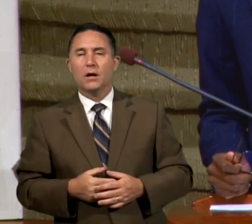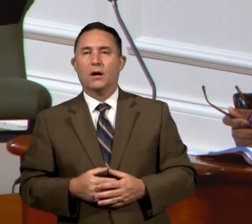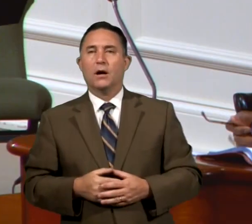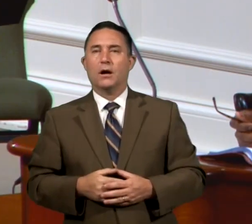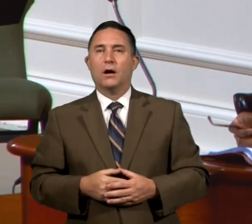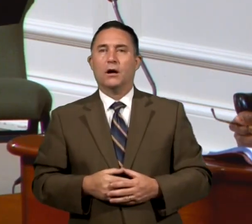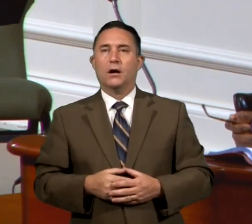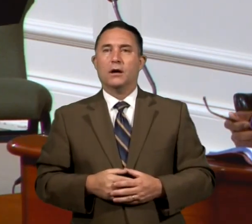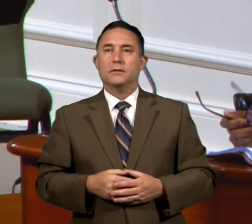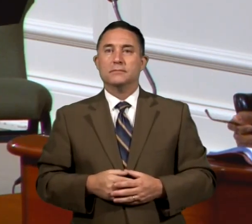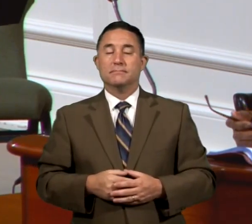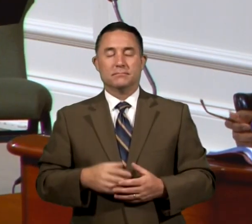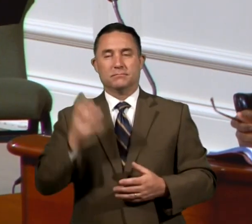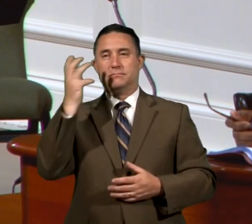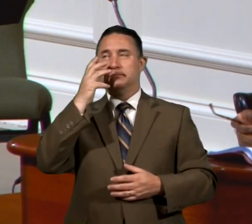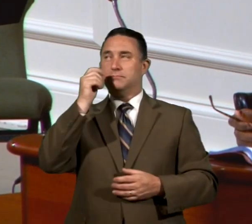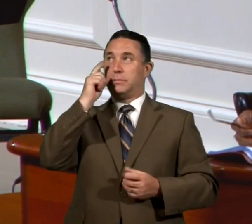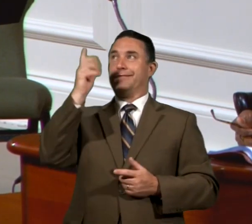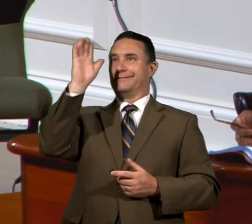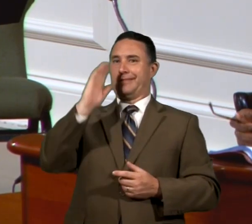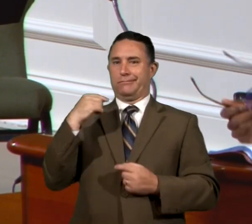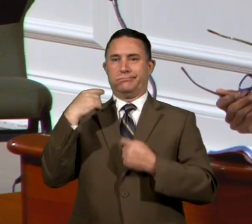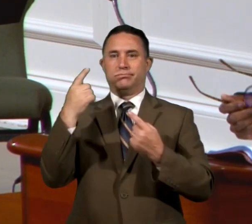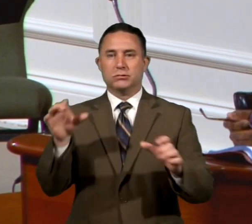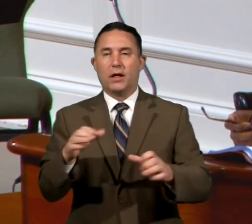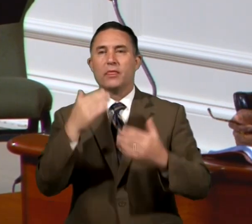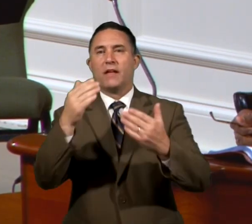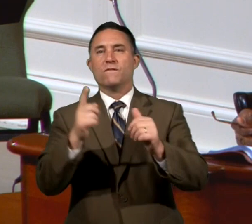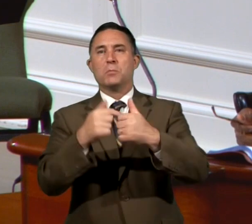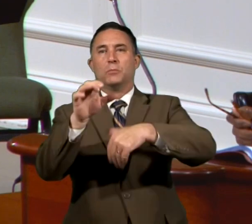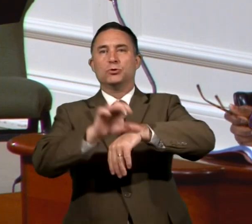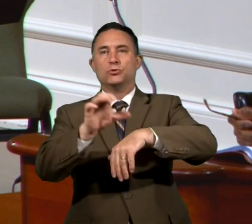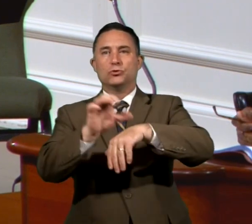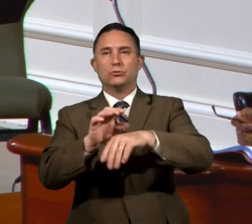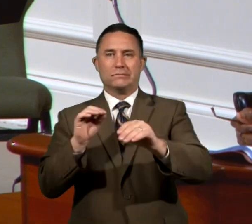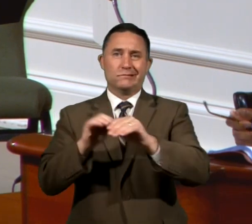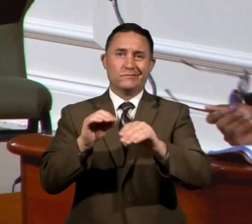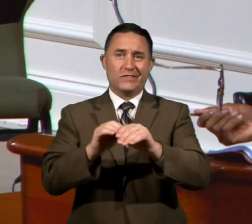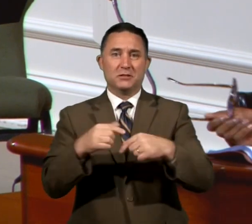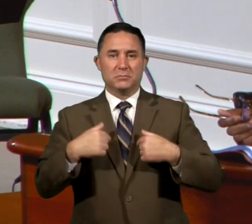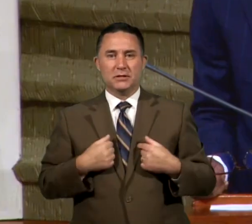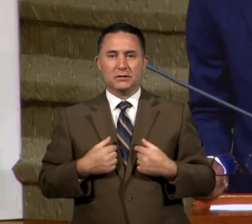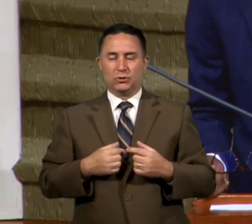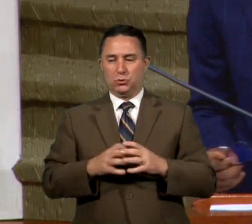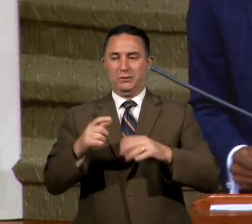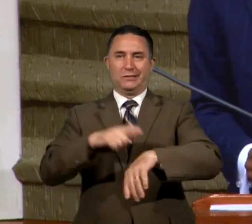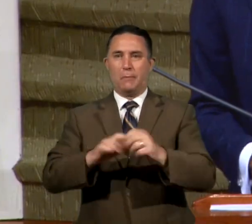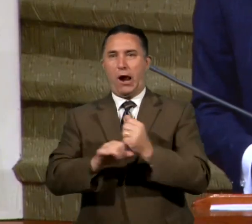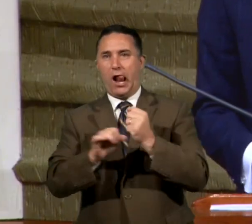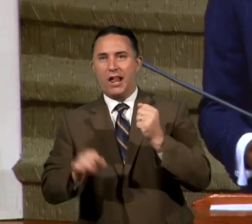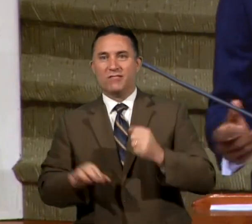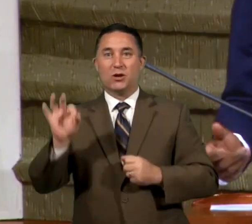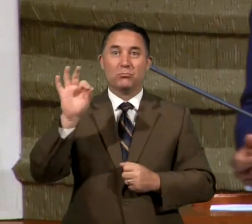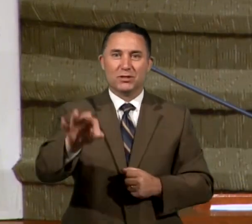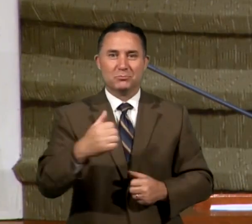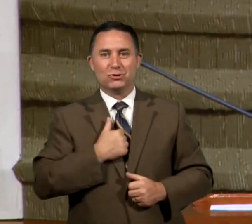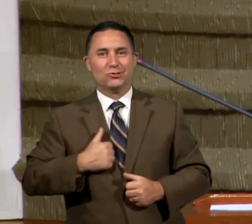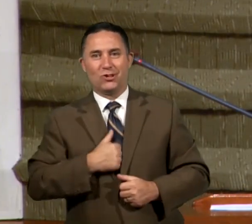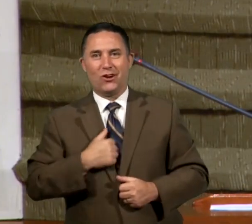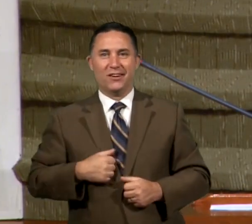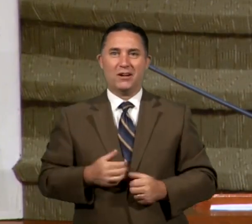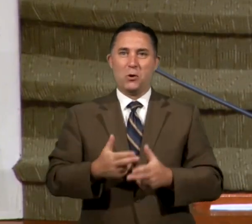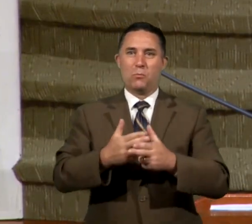And I'm amazed at what God has done. I thank you, First Baptist Church, for all of your investment in me. I'm taking too much time. I got to preach, y'all. I'm sorry. I